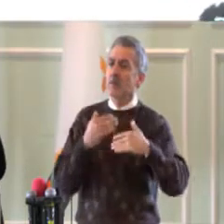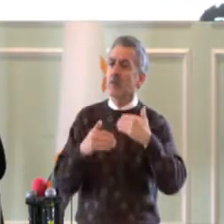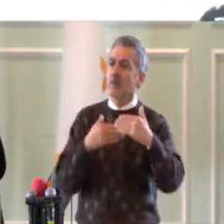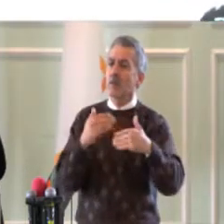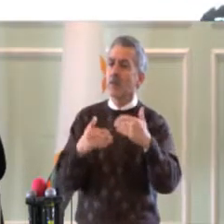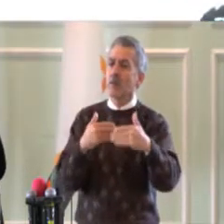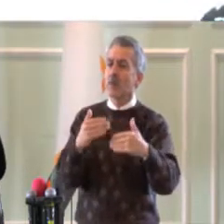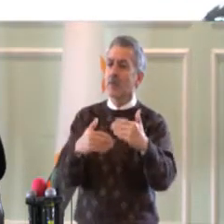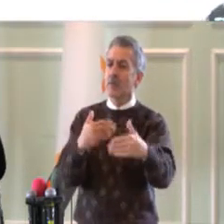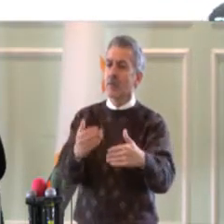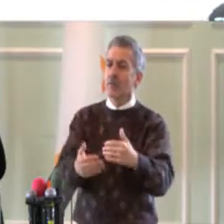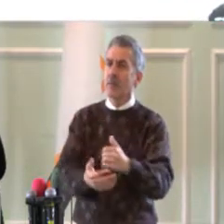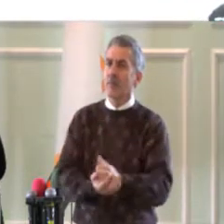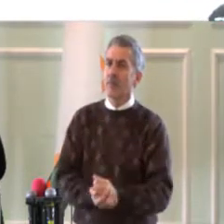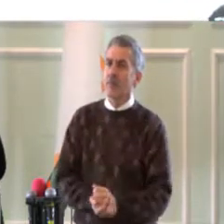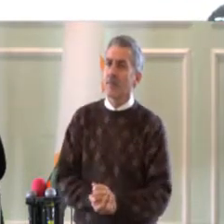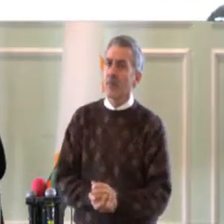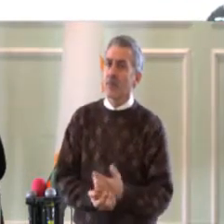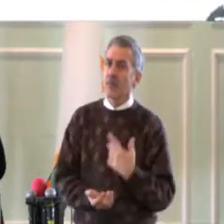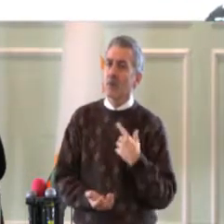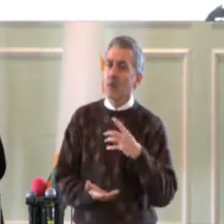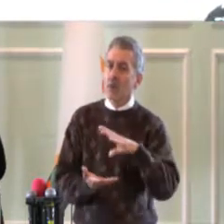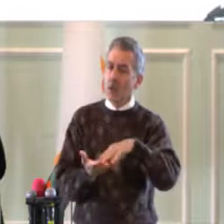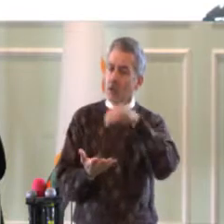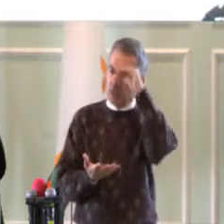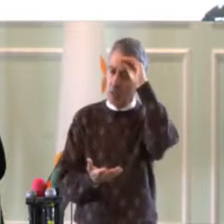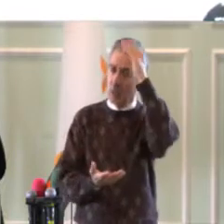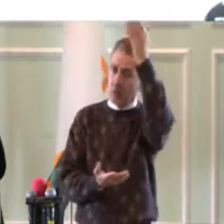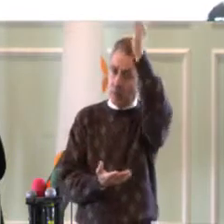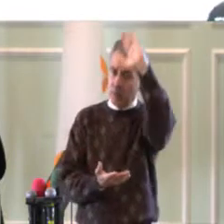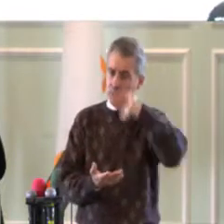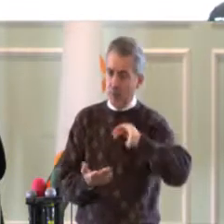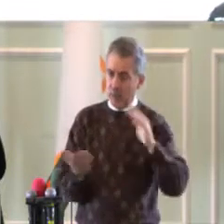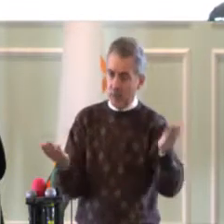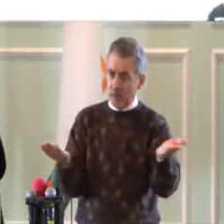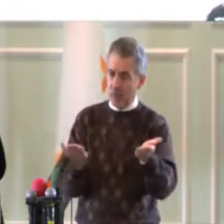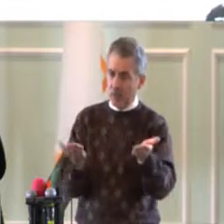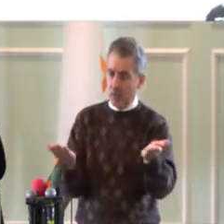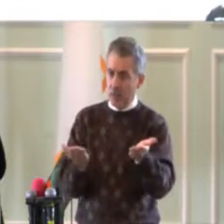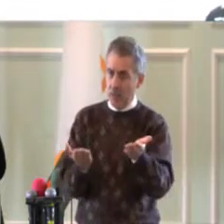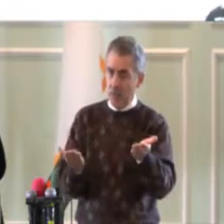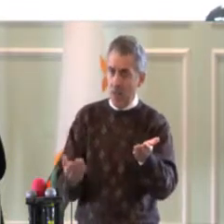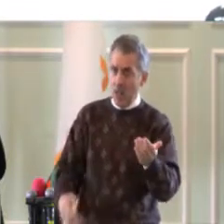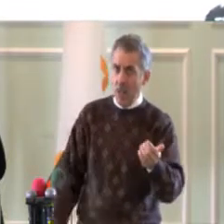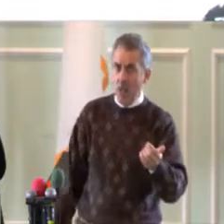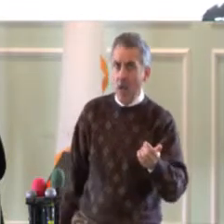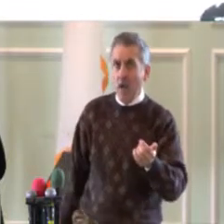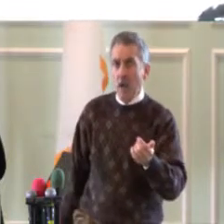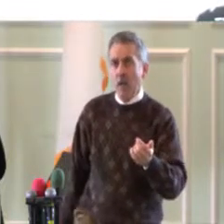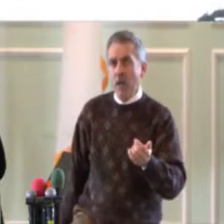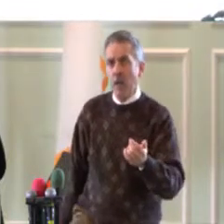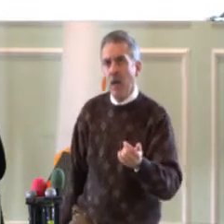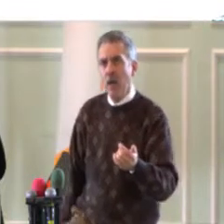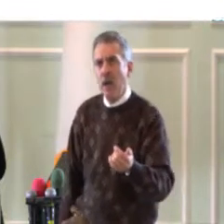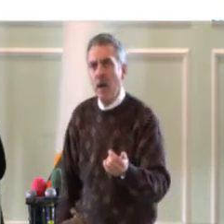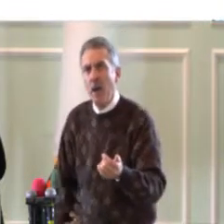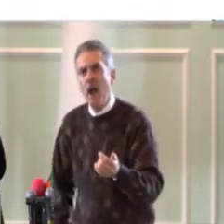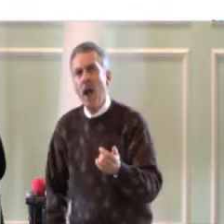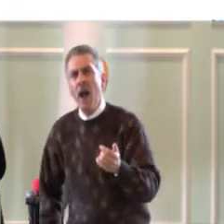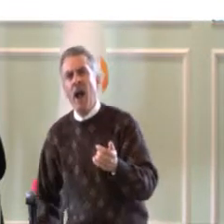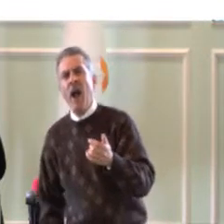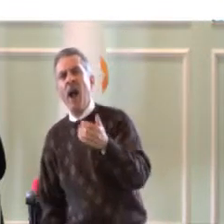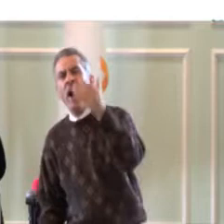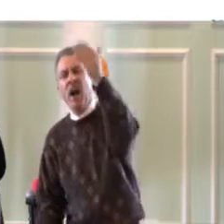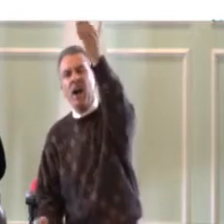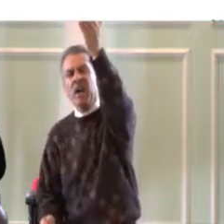to find out that God was really there. See, God hasn't changed. Amen? He's still the same